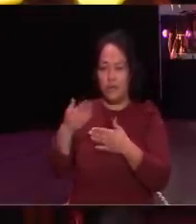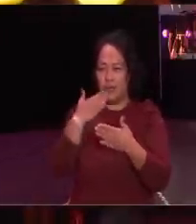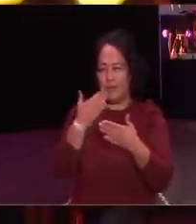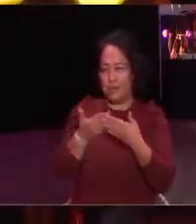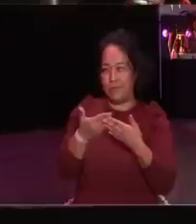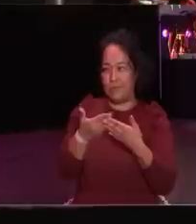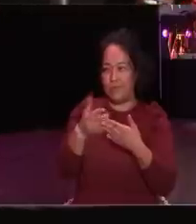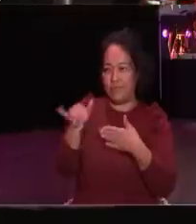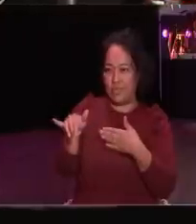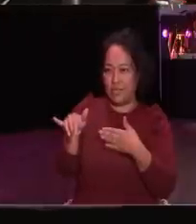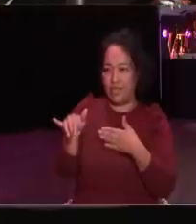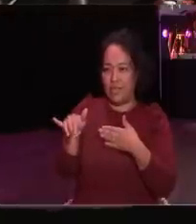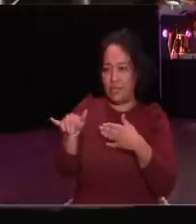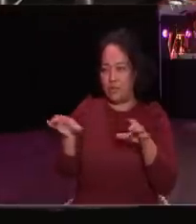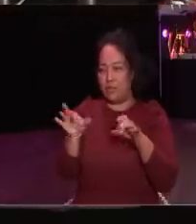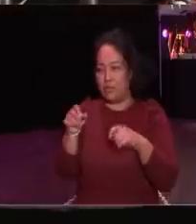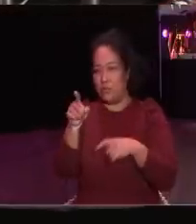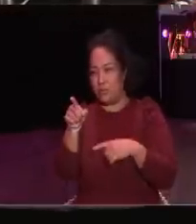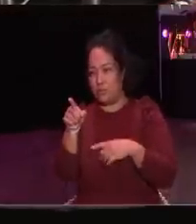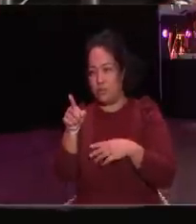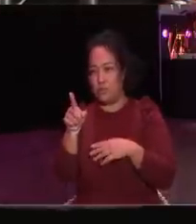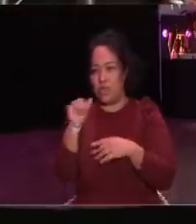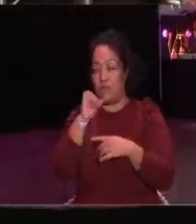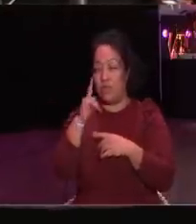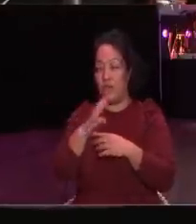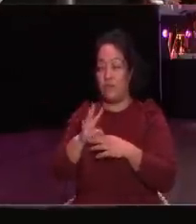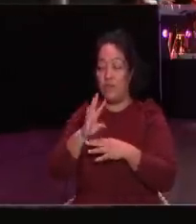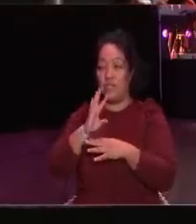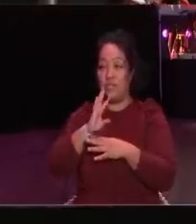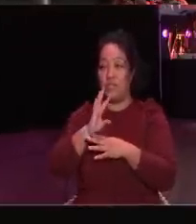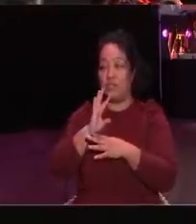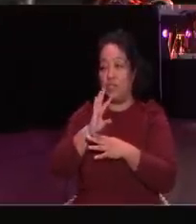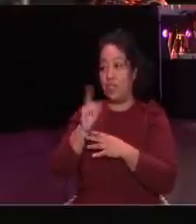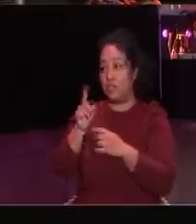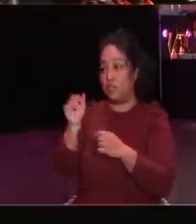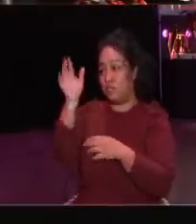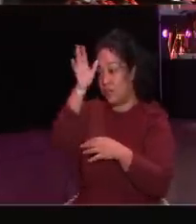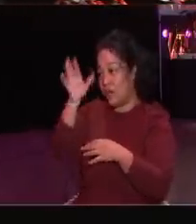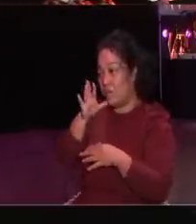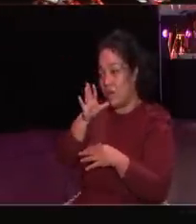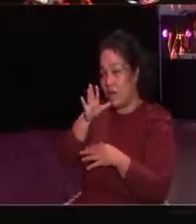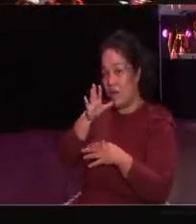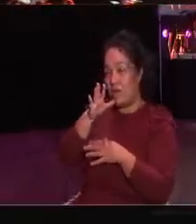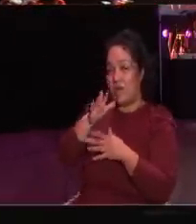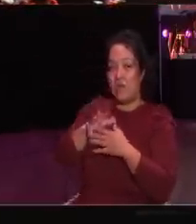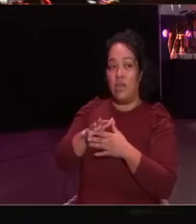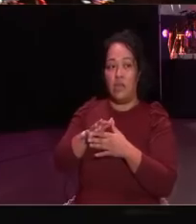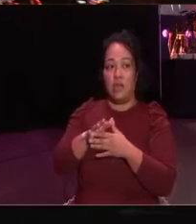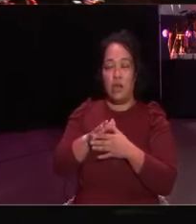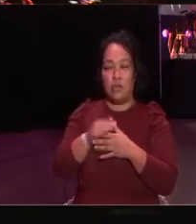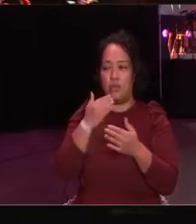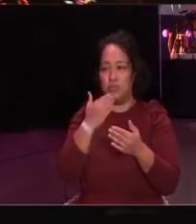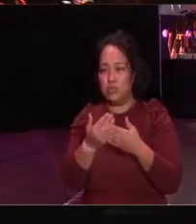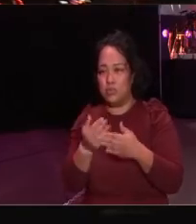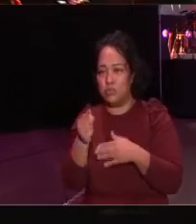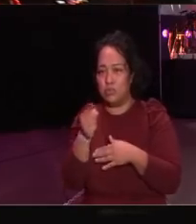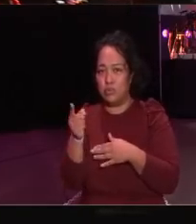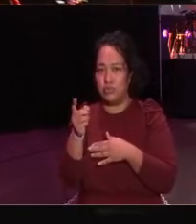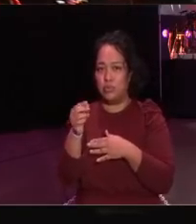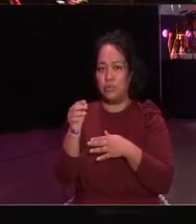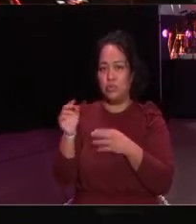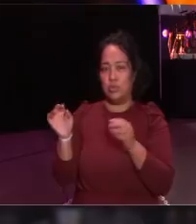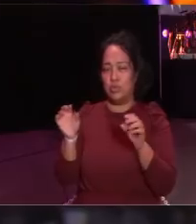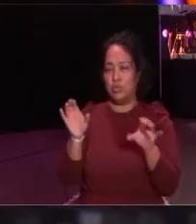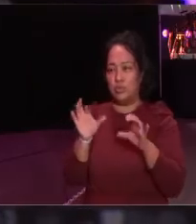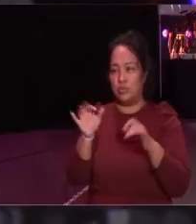tu papá y a tu mamá? Does it do you if you won't even speak to your father and your mother? ¿De qué vale todo eso si tienes odio en el corazón? What good does it do you to do all this if you